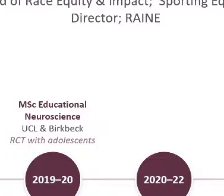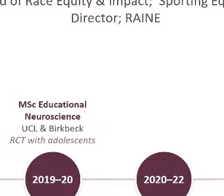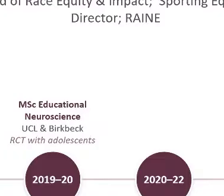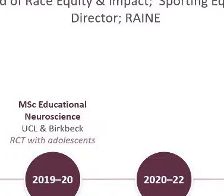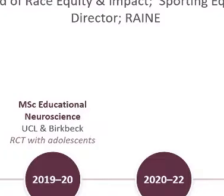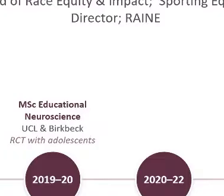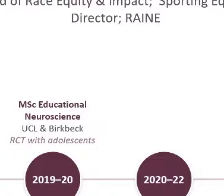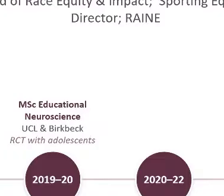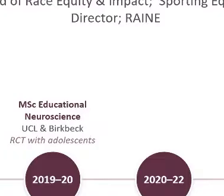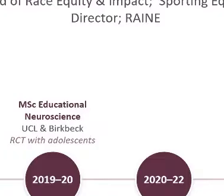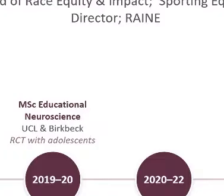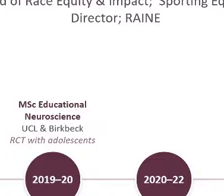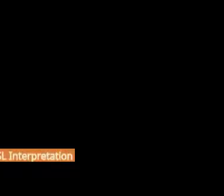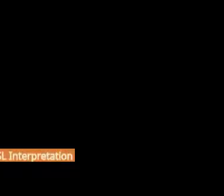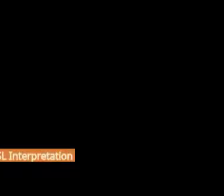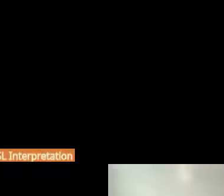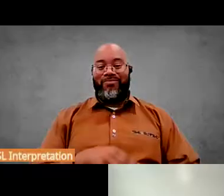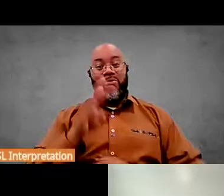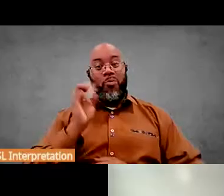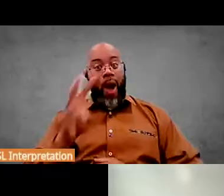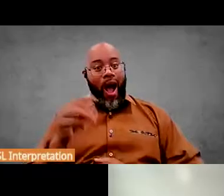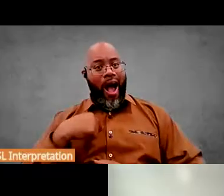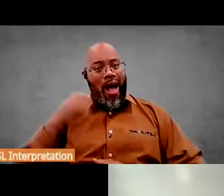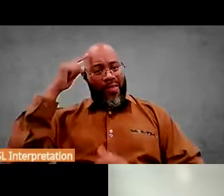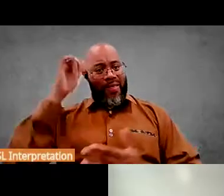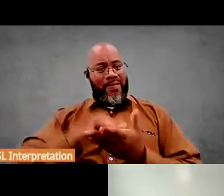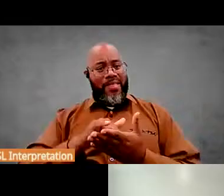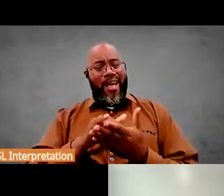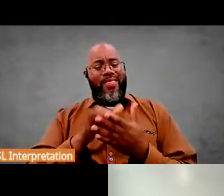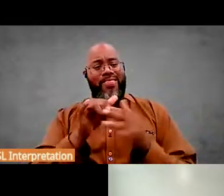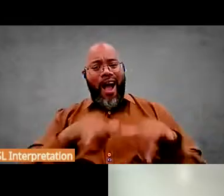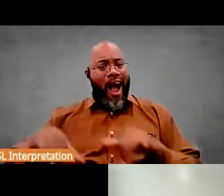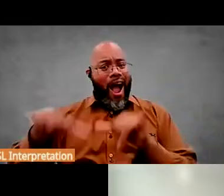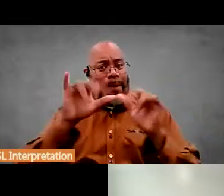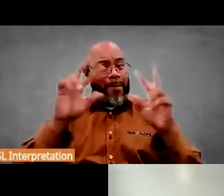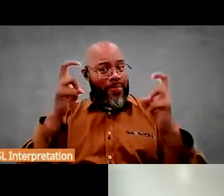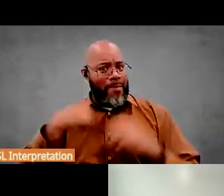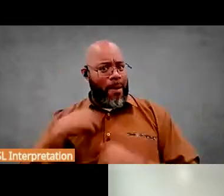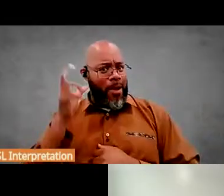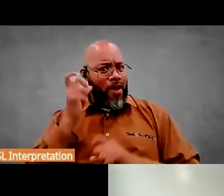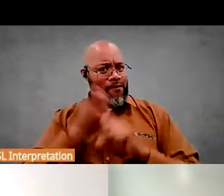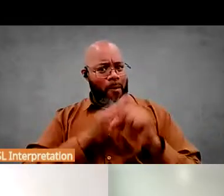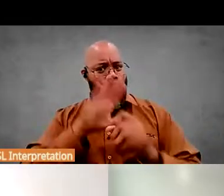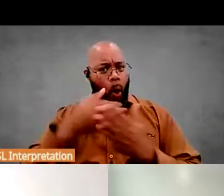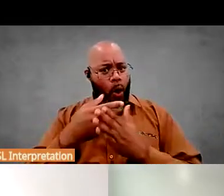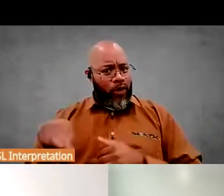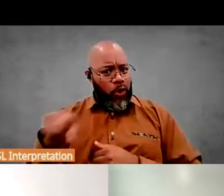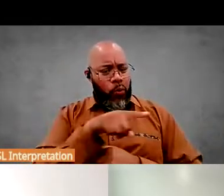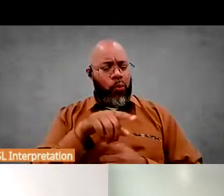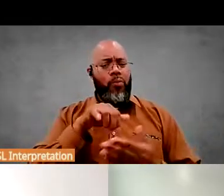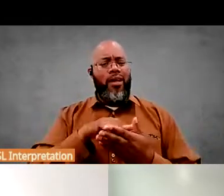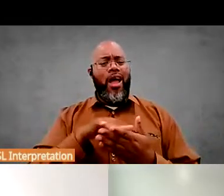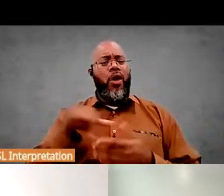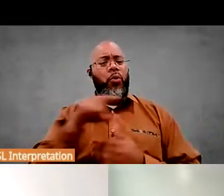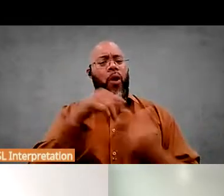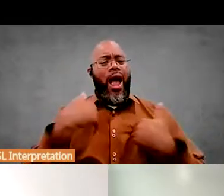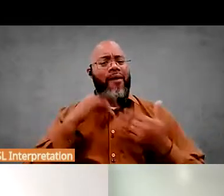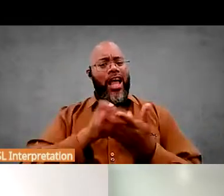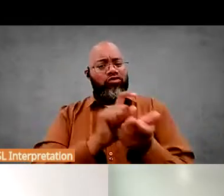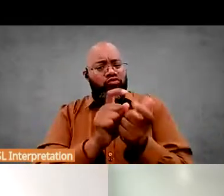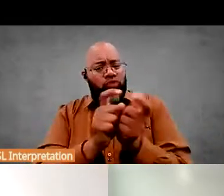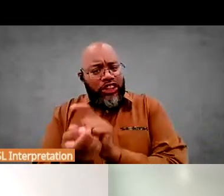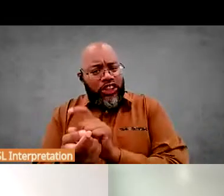me. Wow, wow. I think the common theme that I'm hearing from all of you is that you had that